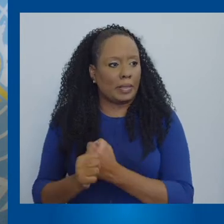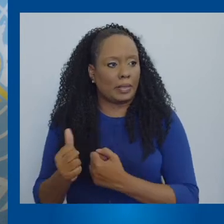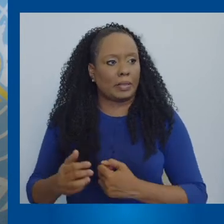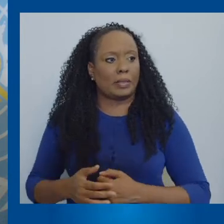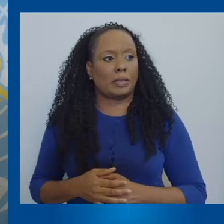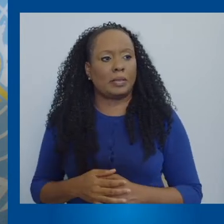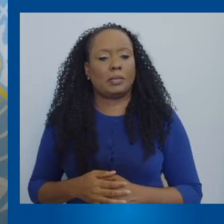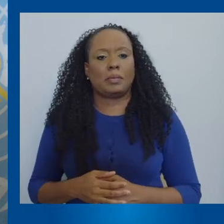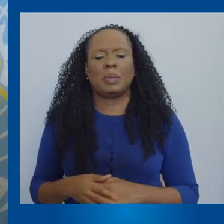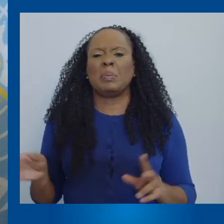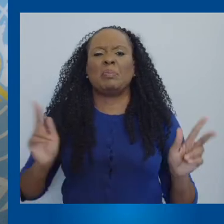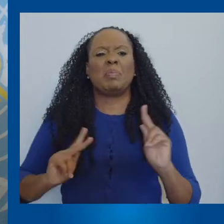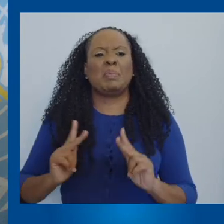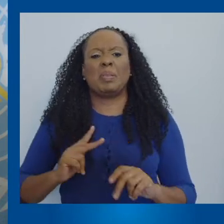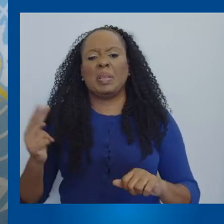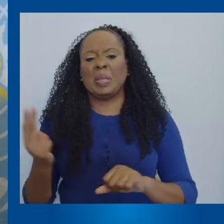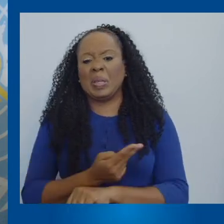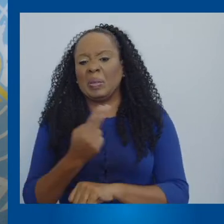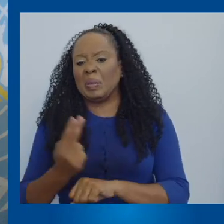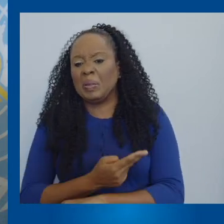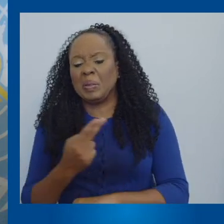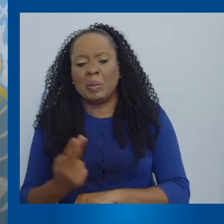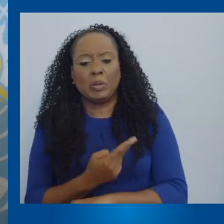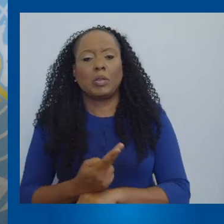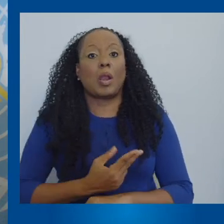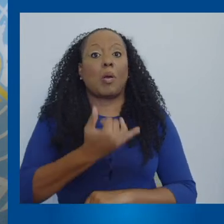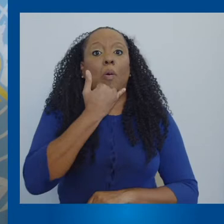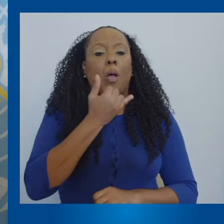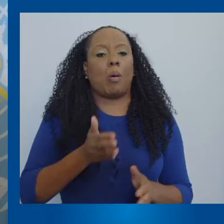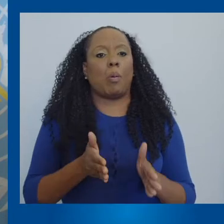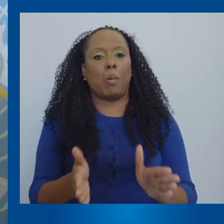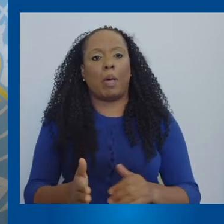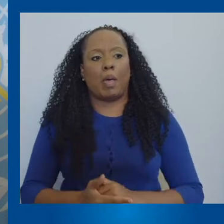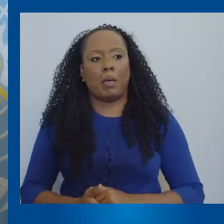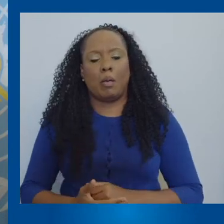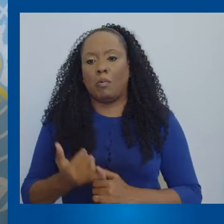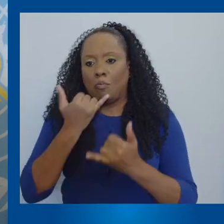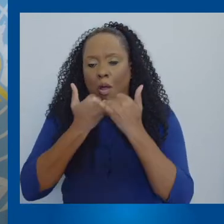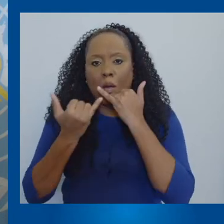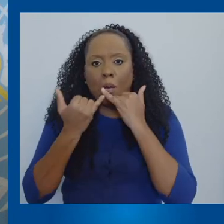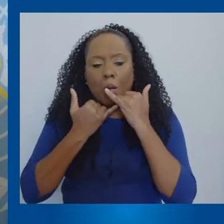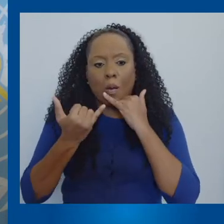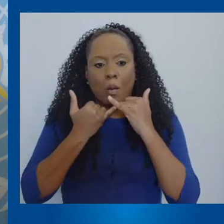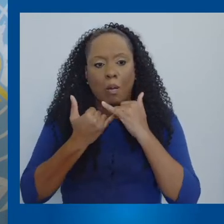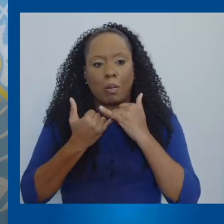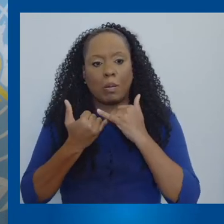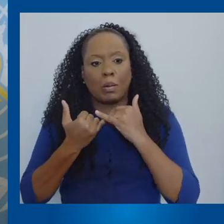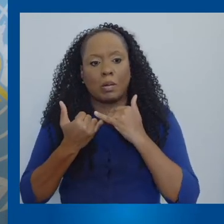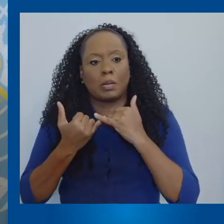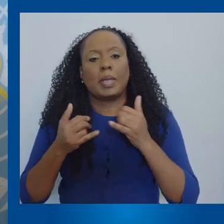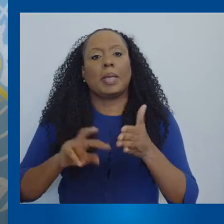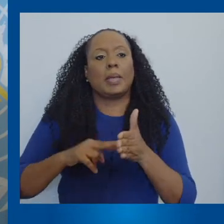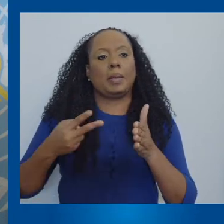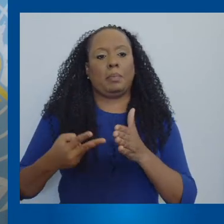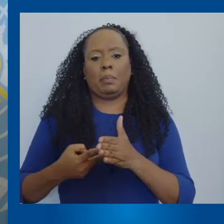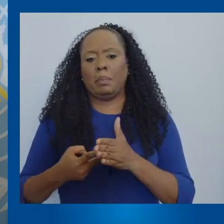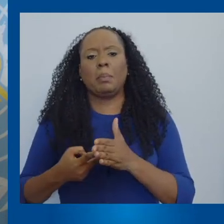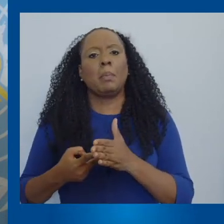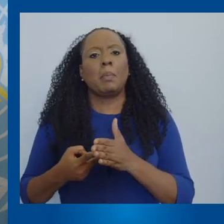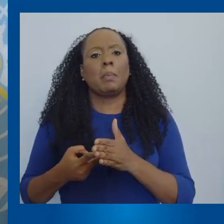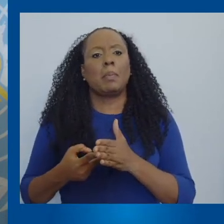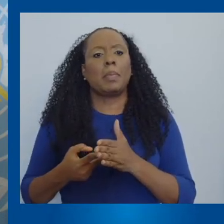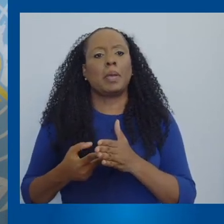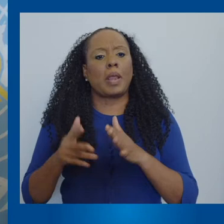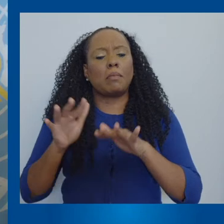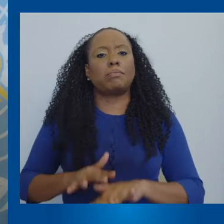and careless use of this super weapon is increasing the emergence of antimicrobial resistant superbugs and